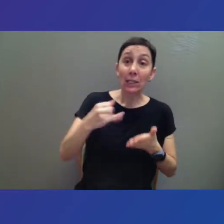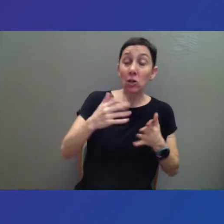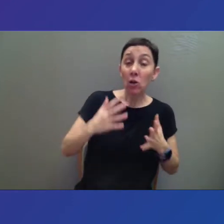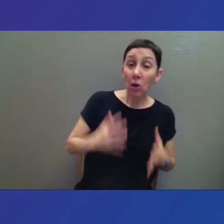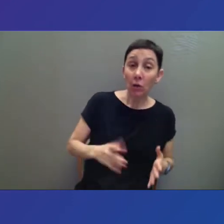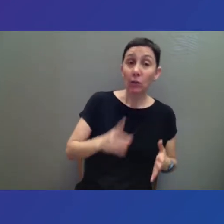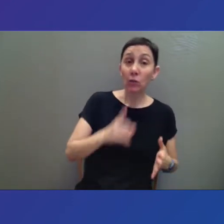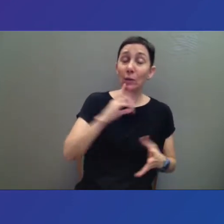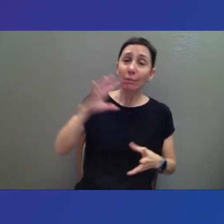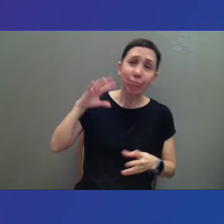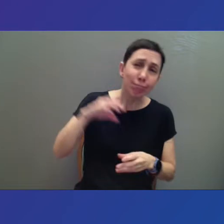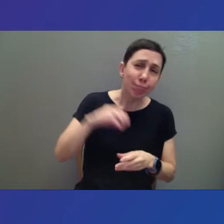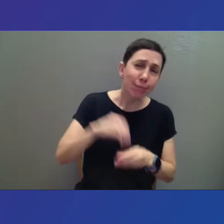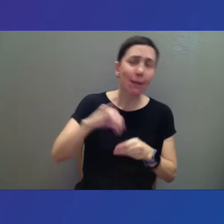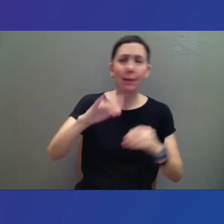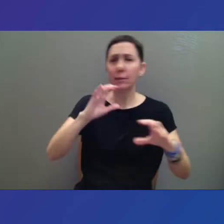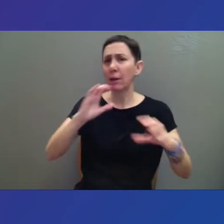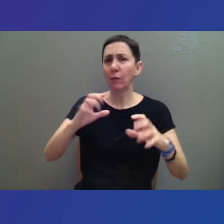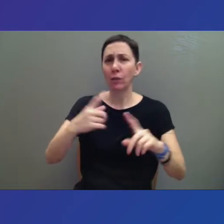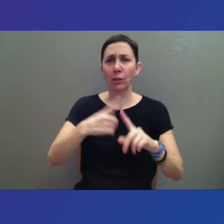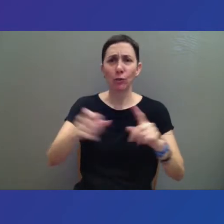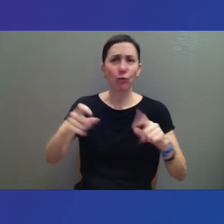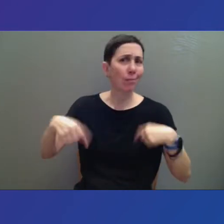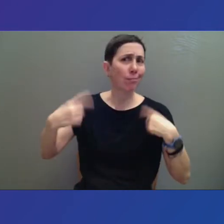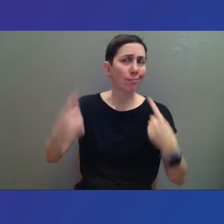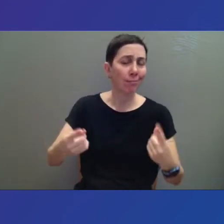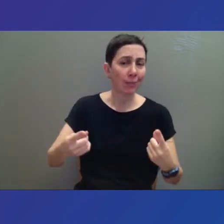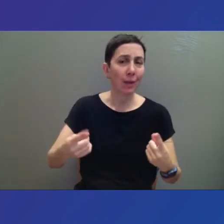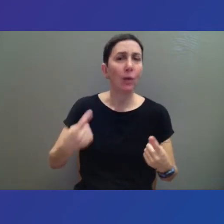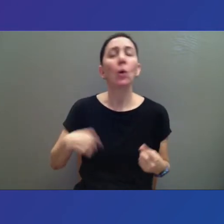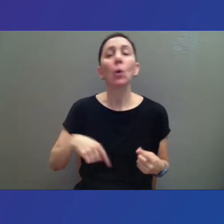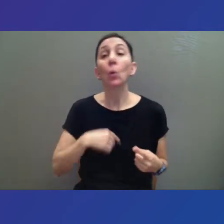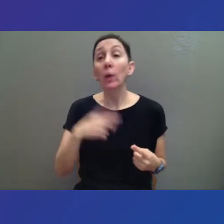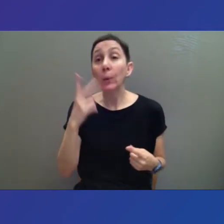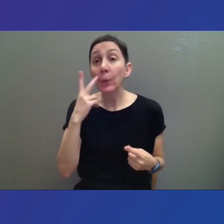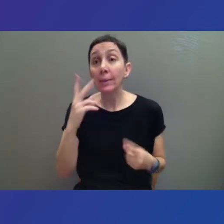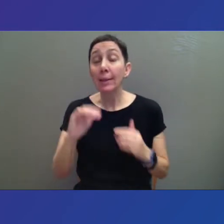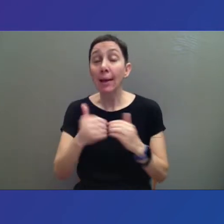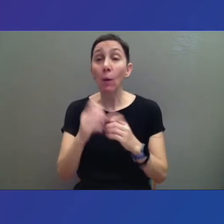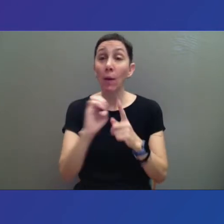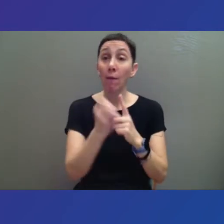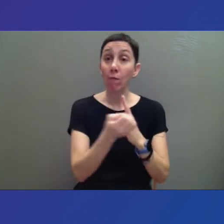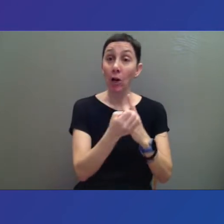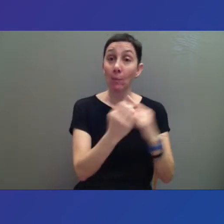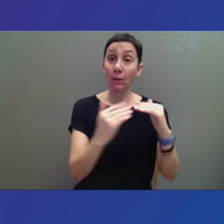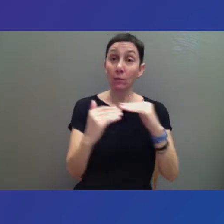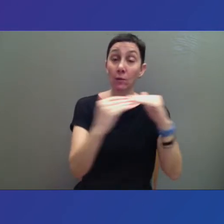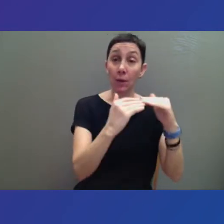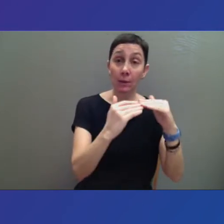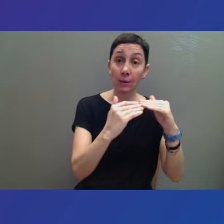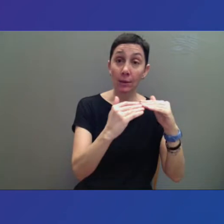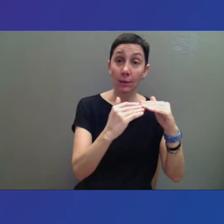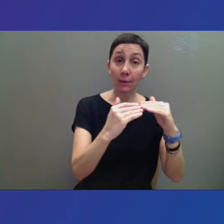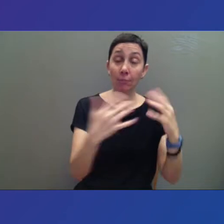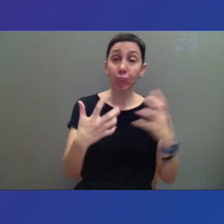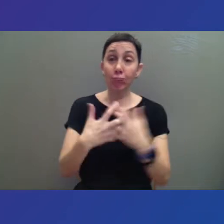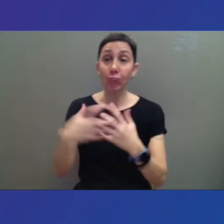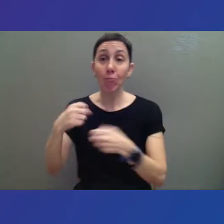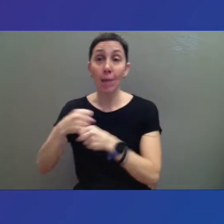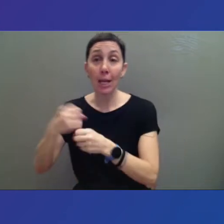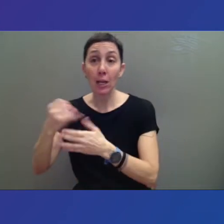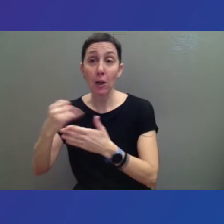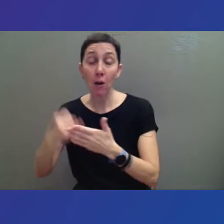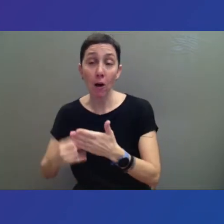conversation, we will get a glimpse into how environmental justice and arts making can inform, instruct,